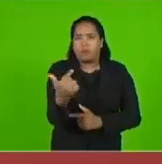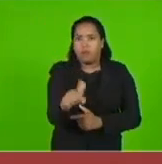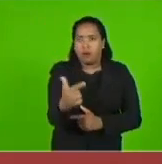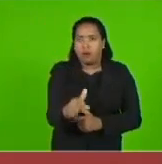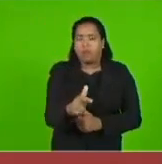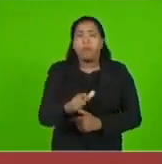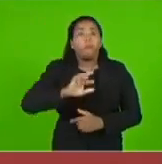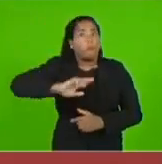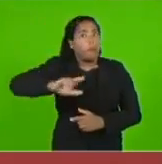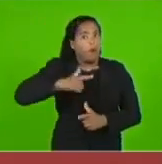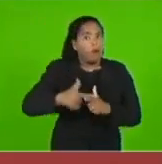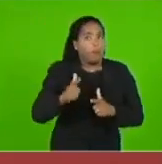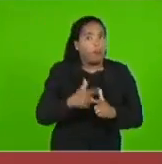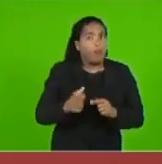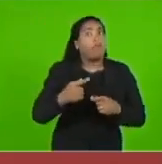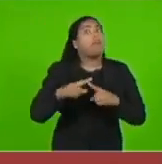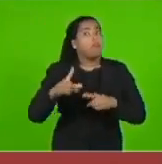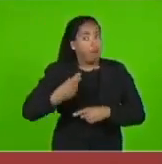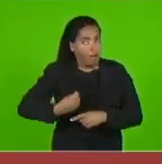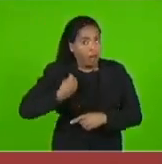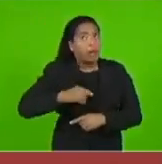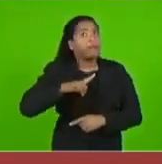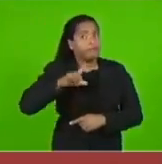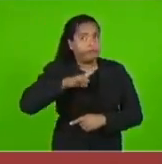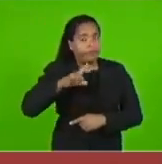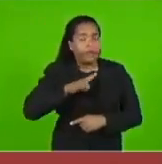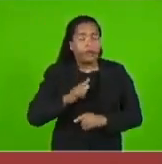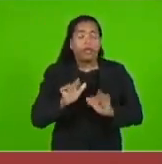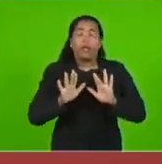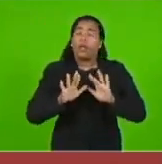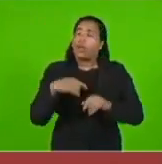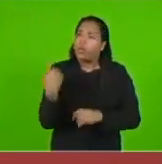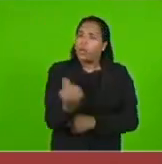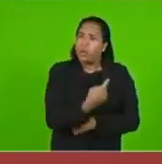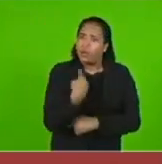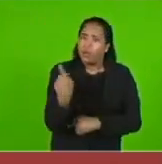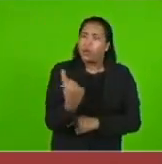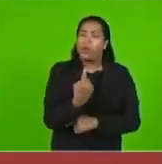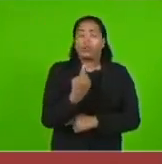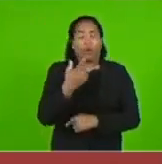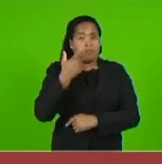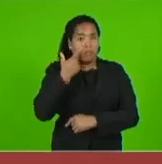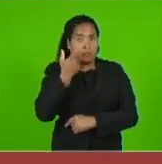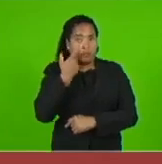because we have no solution to this. So it's not the problem, but it is something